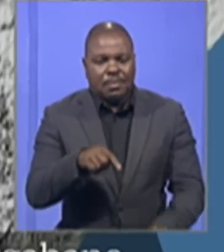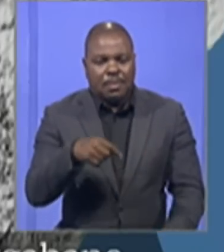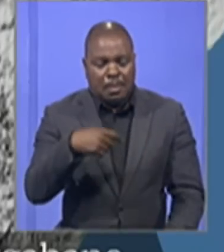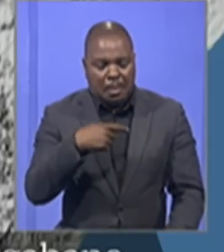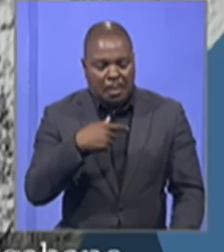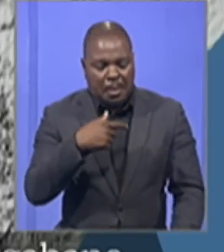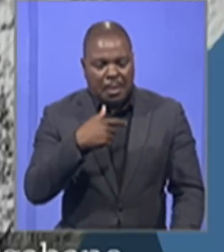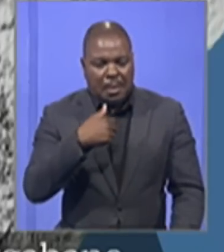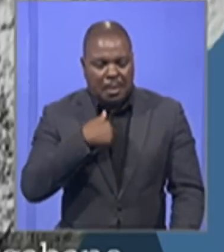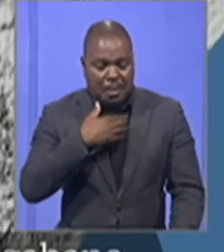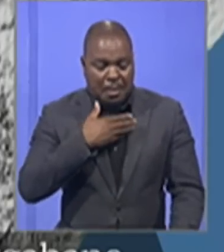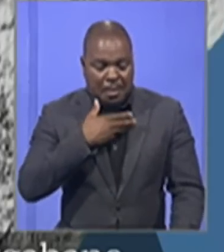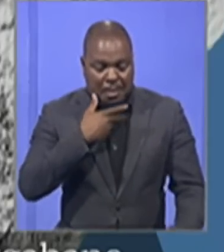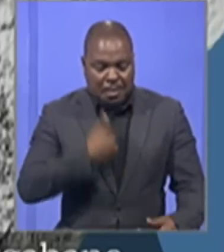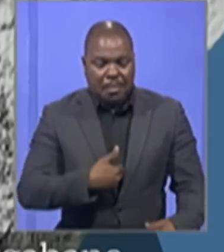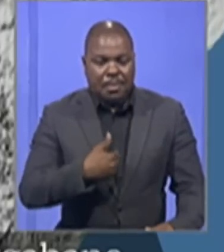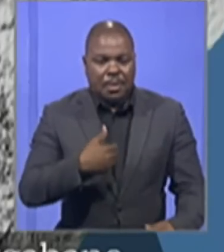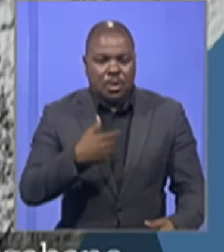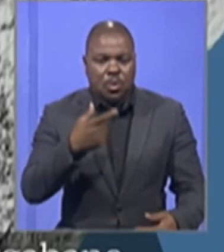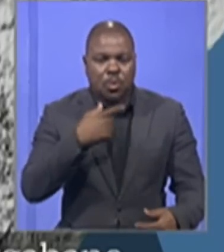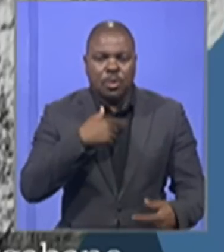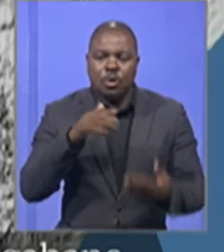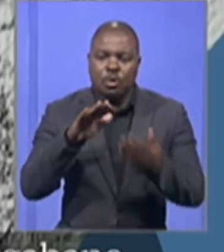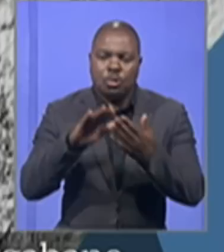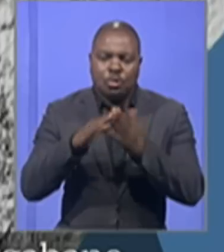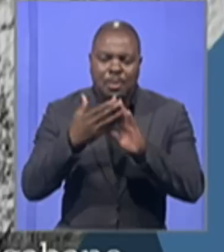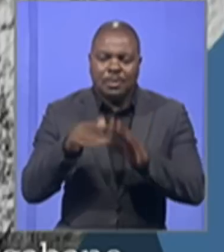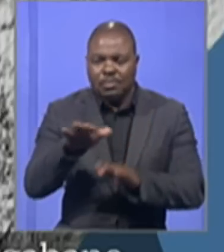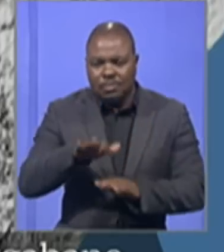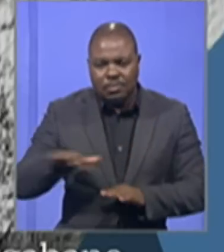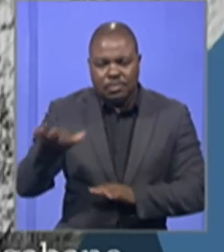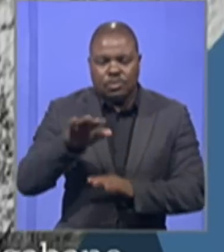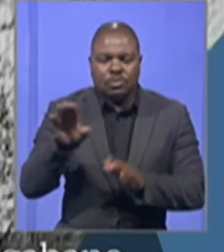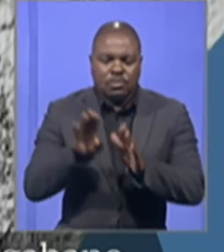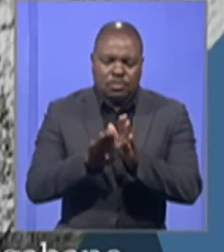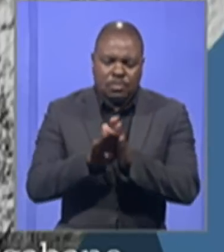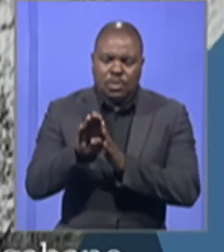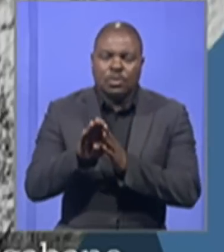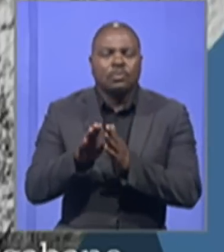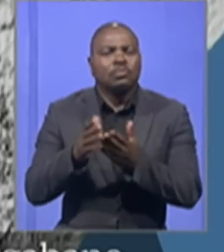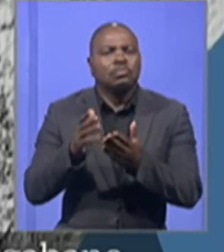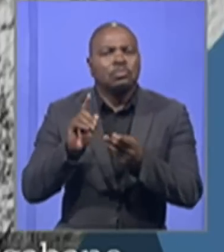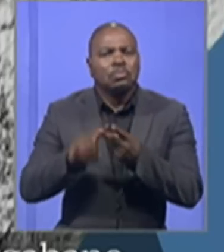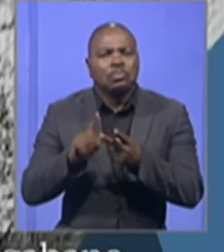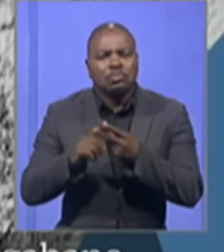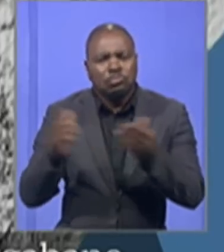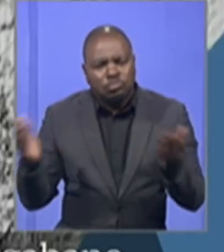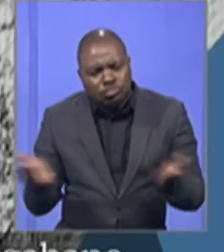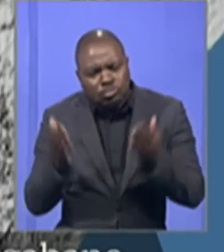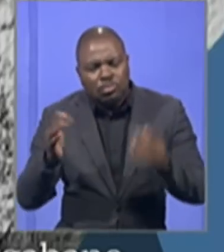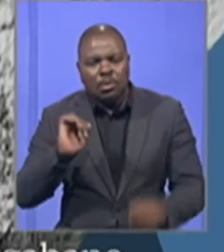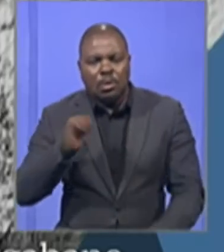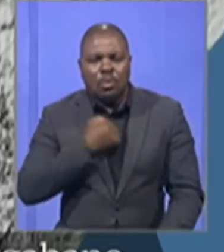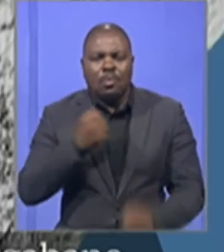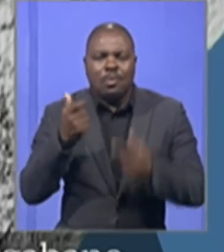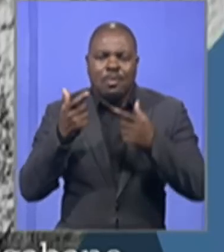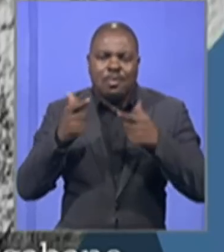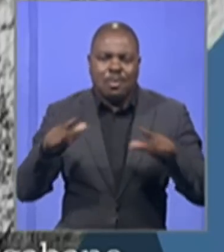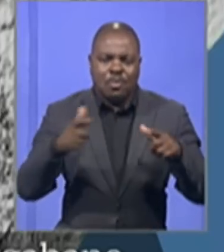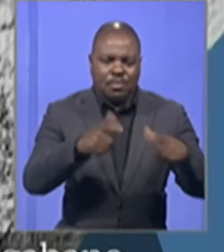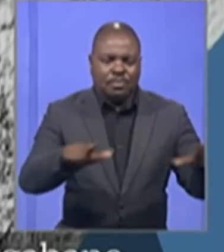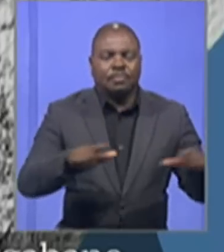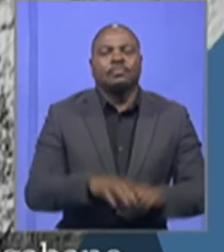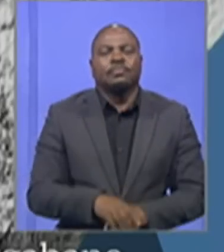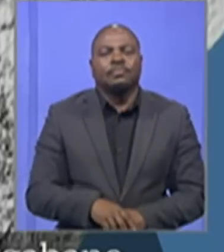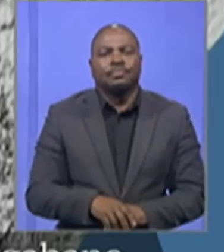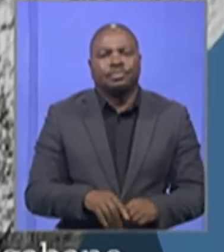mona re tlo hodisa setjhaba sa rona, re tsoseletsa setjhaba sa rona, re tsoseletsa maleme ya rona,